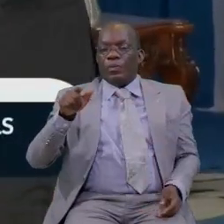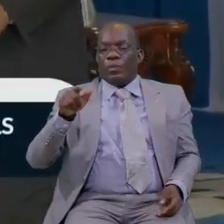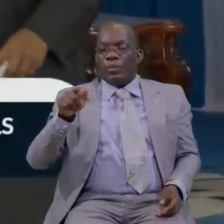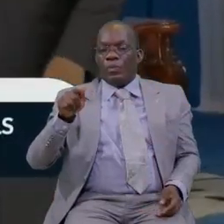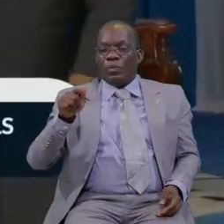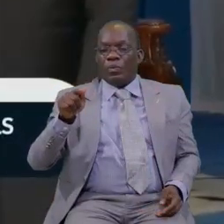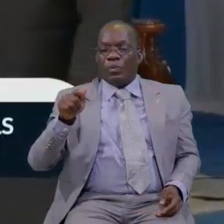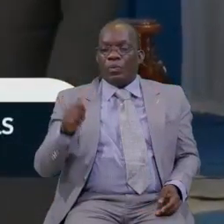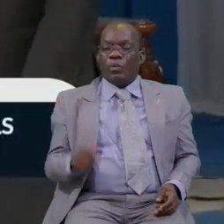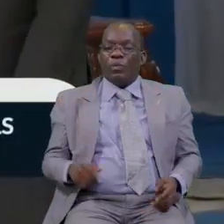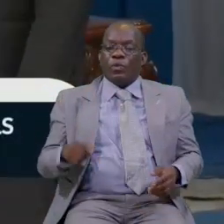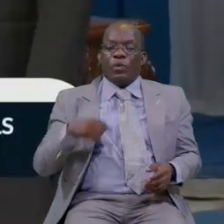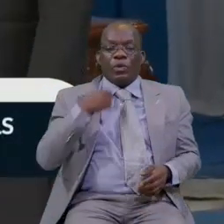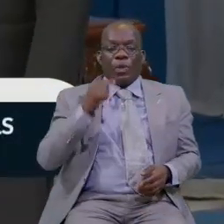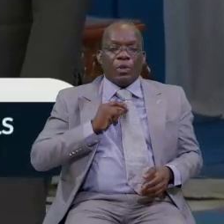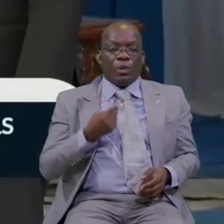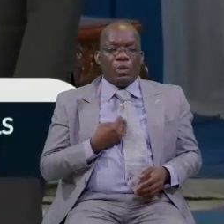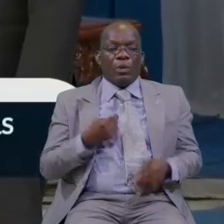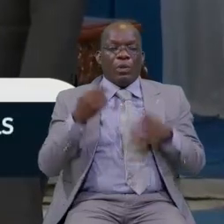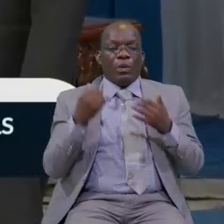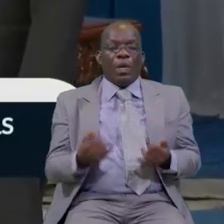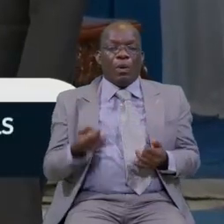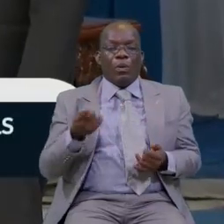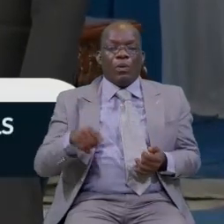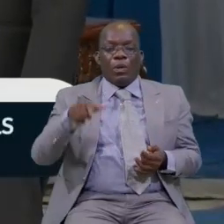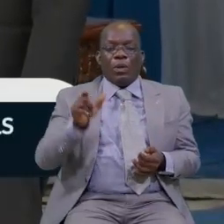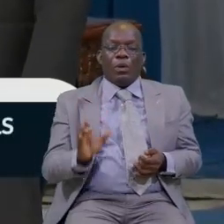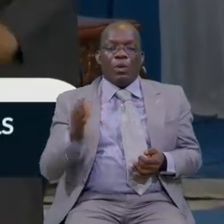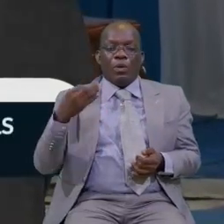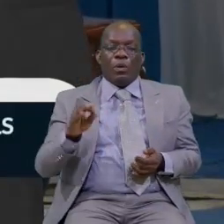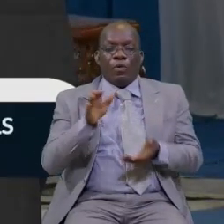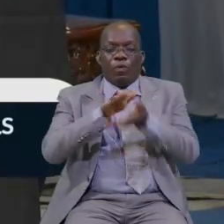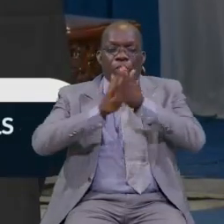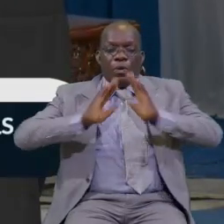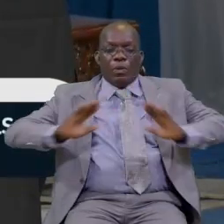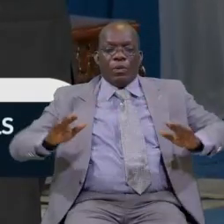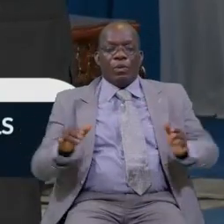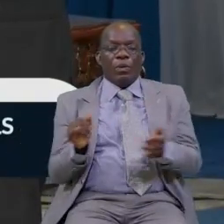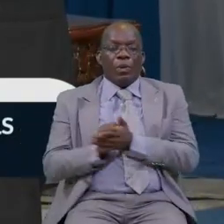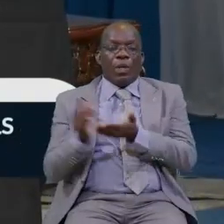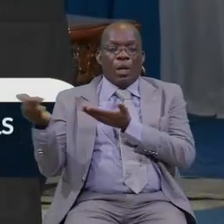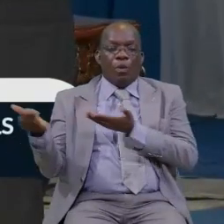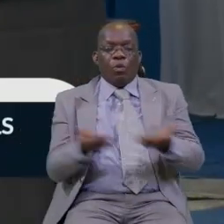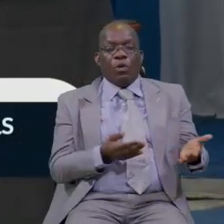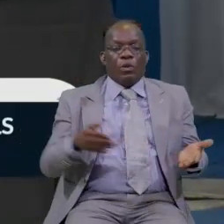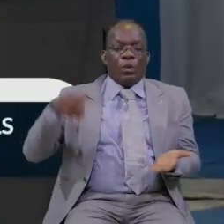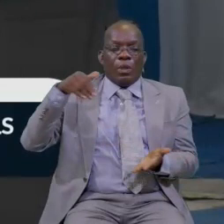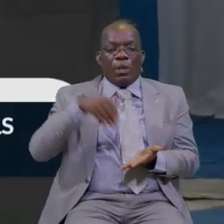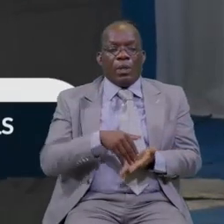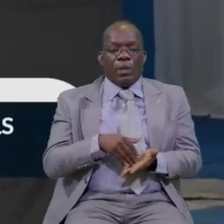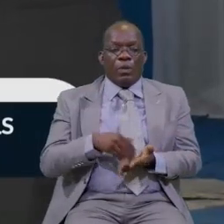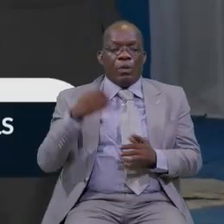us, now the God of peace that brought again from